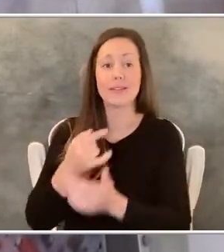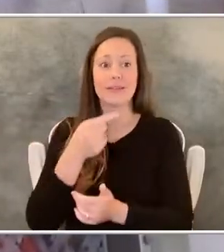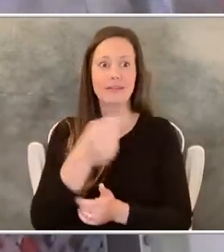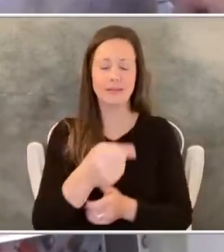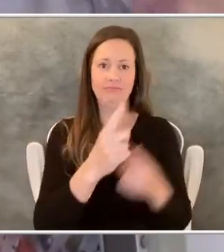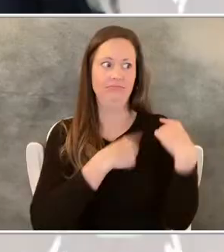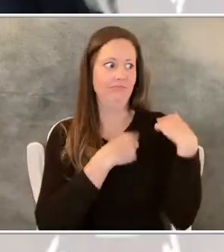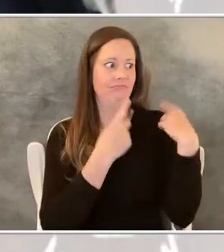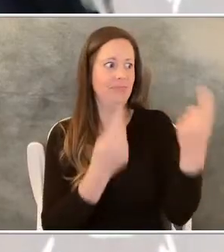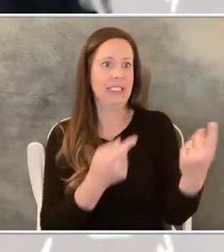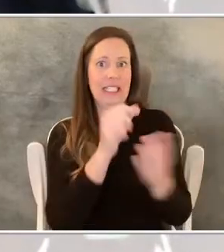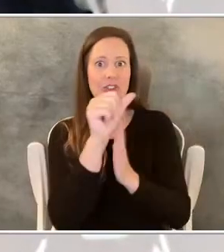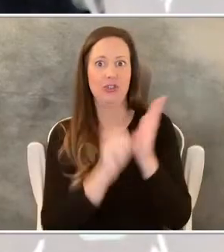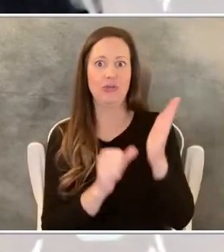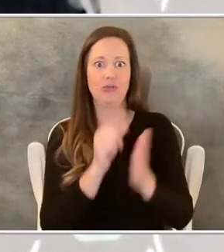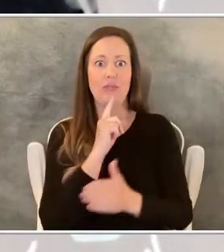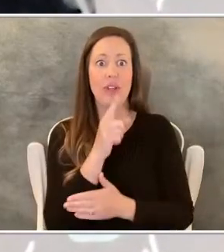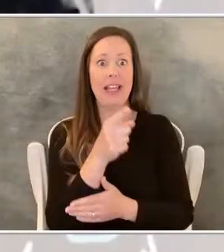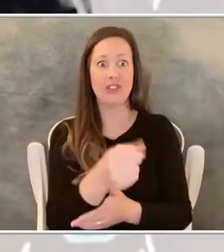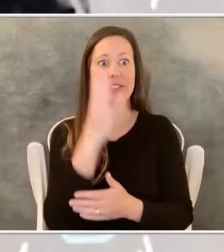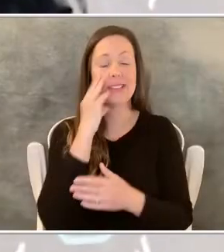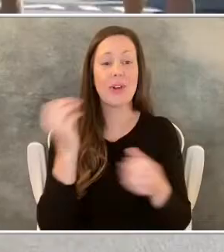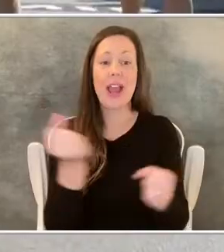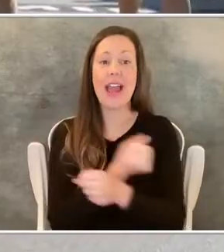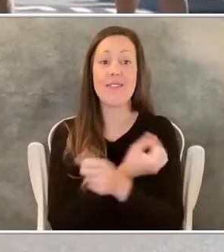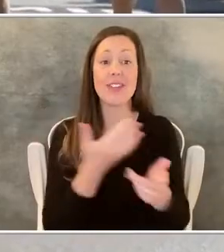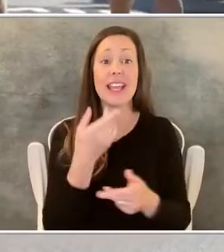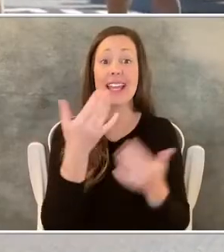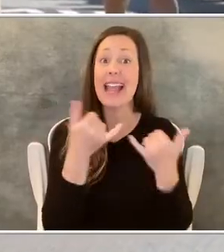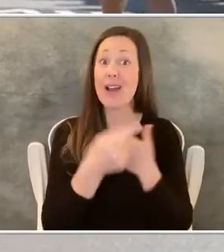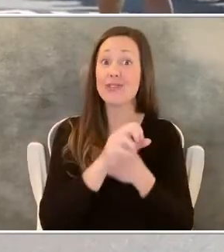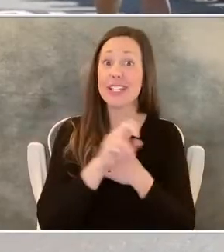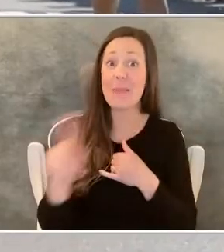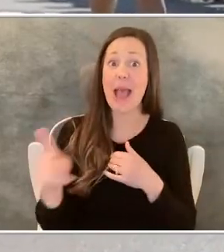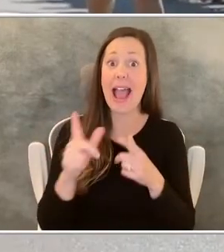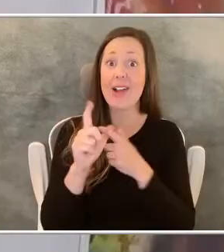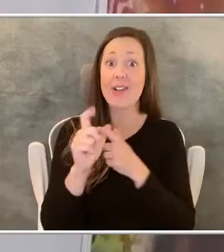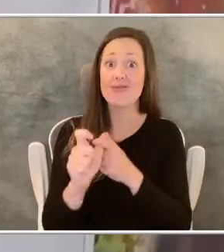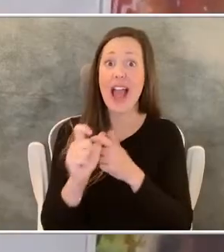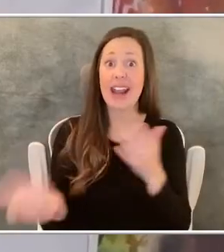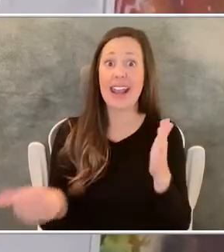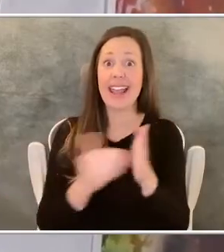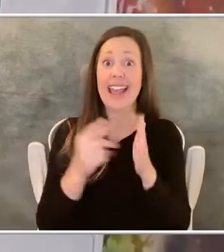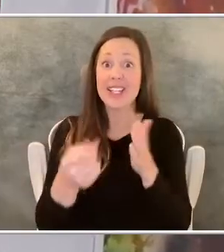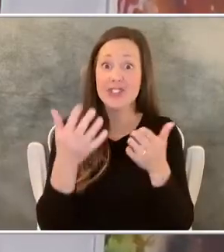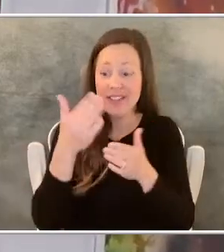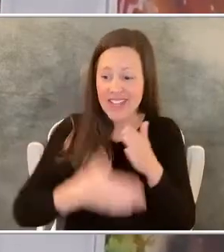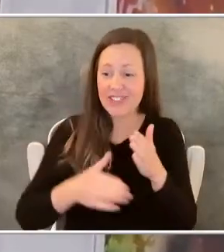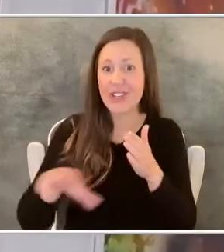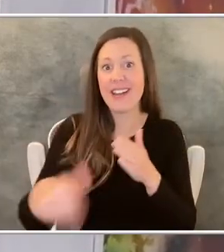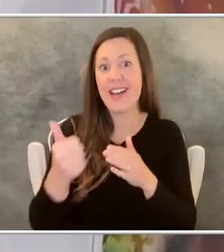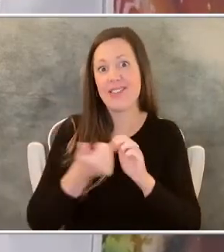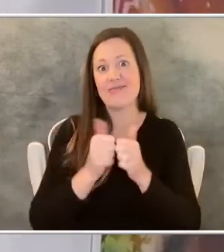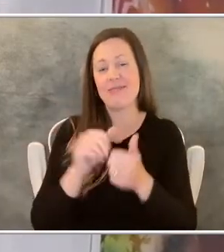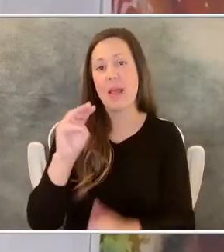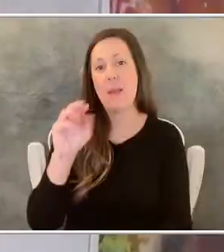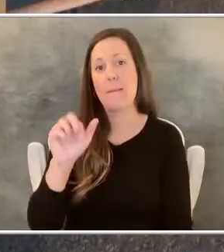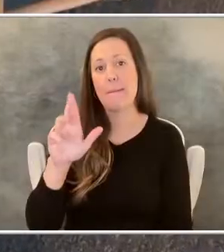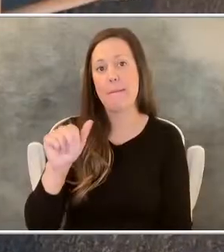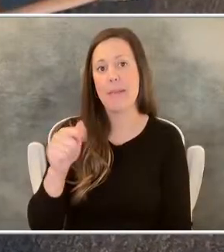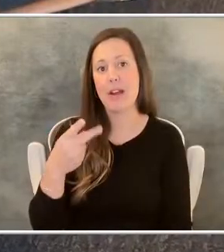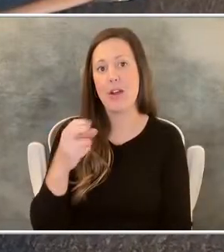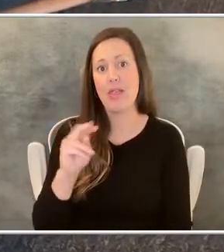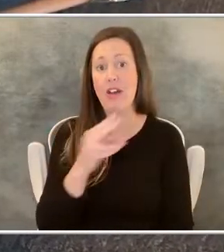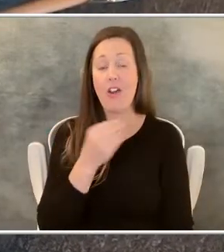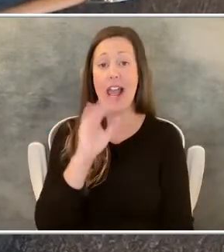much everything. She's back to running, finishing yet another marathon. And her art, it was selected